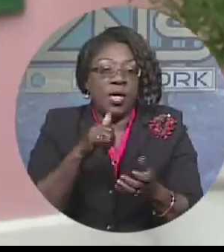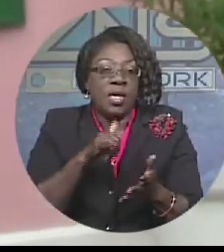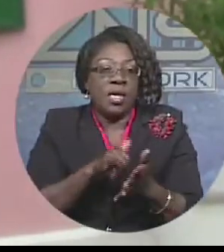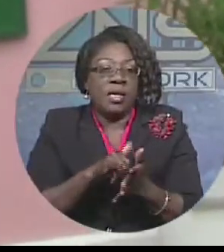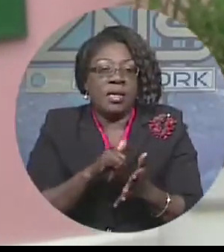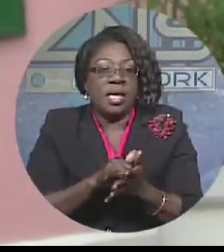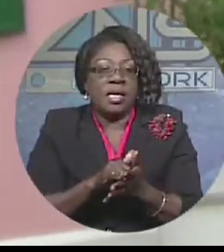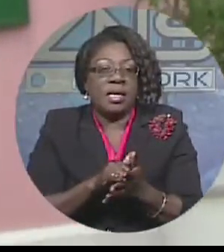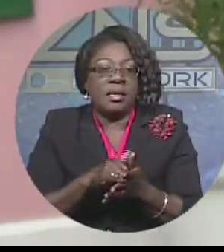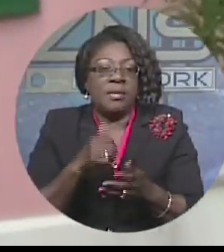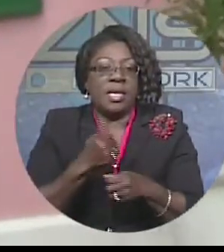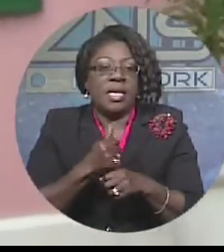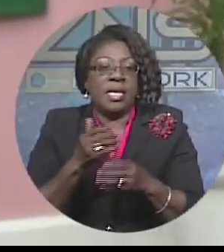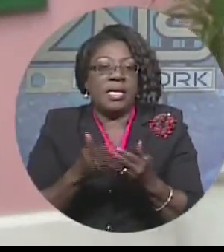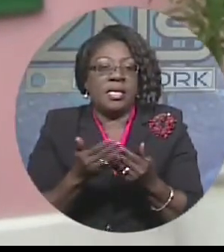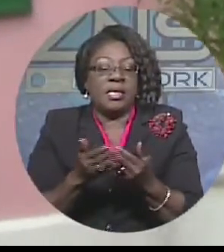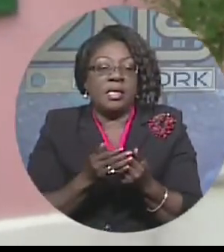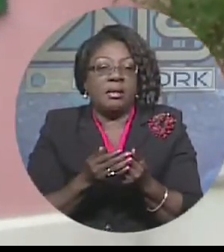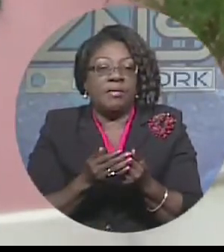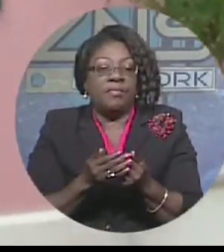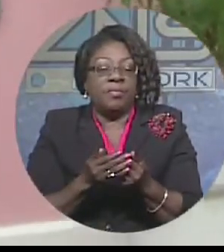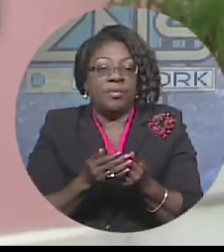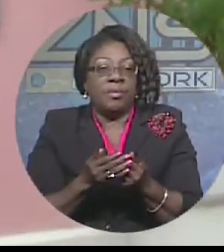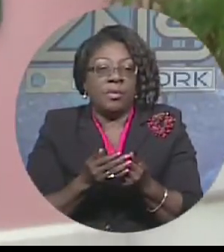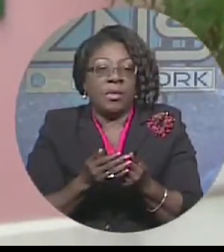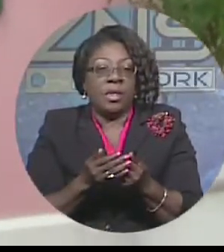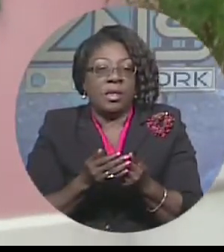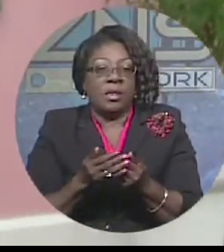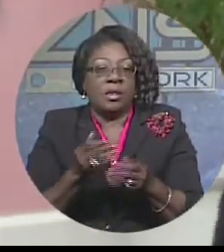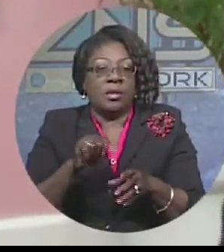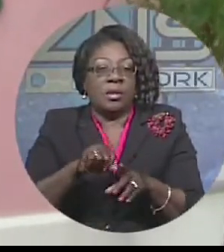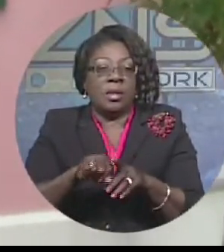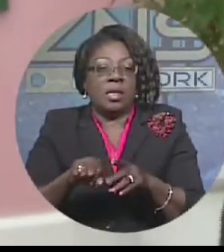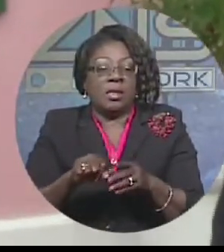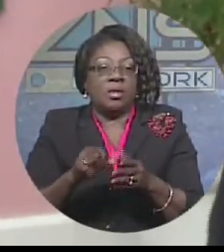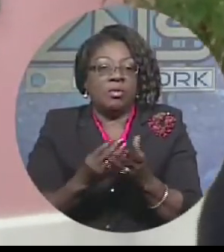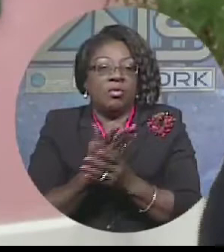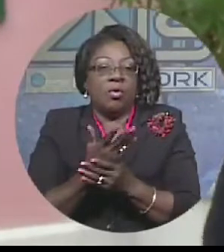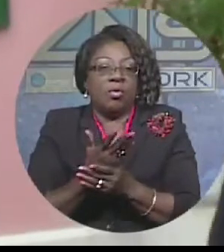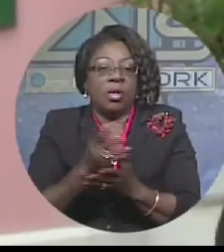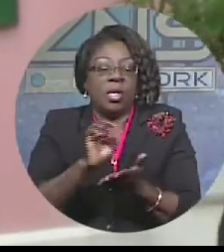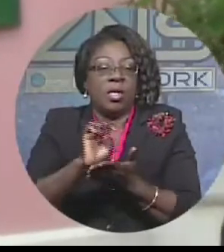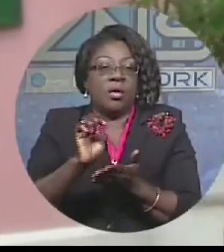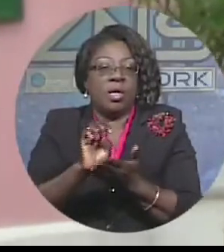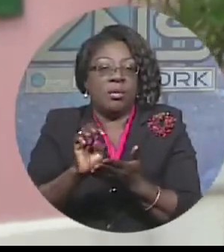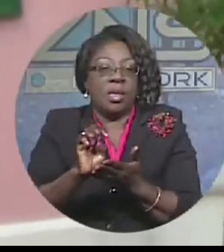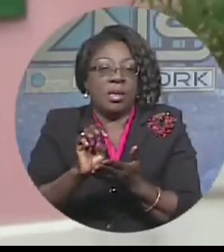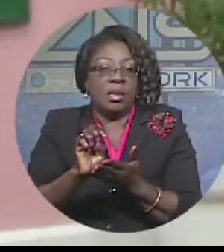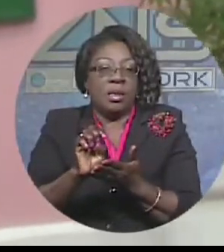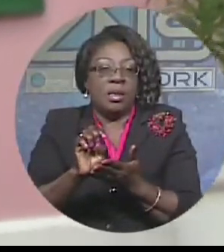business so that they employ people, so that, you know, there's more money in the economy and the standard of living goes up.